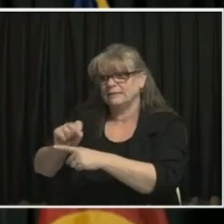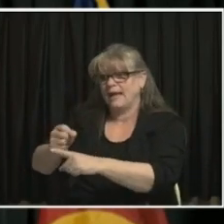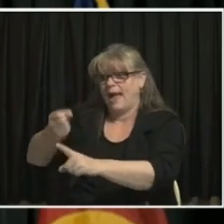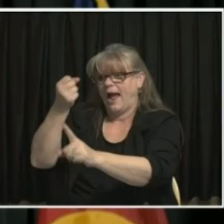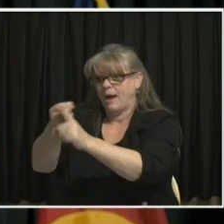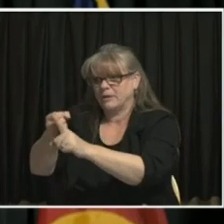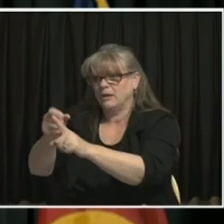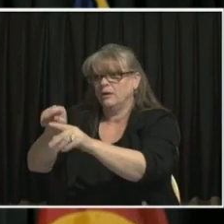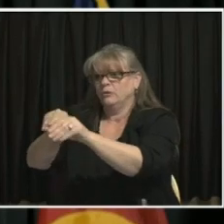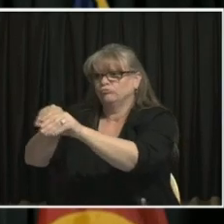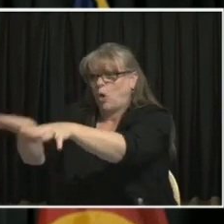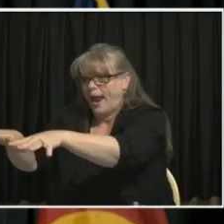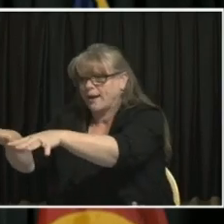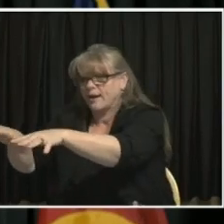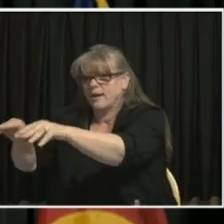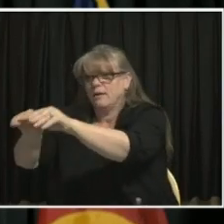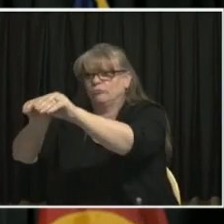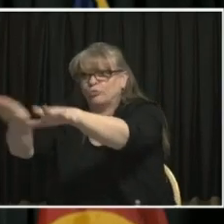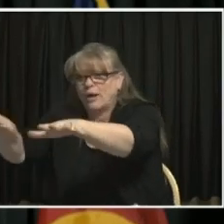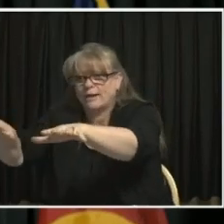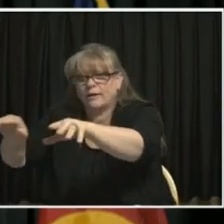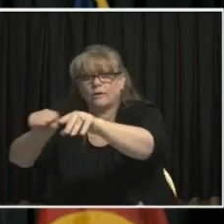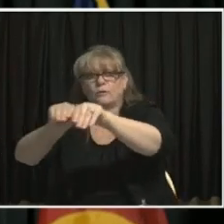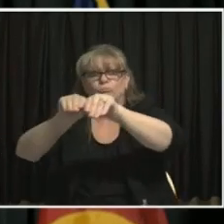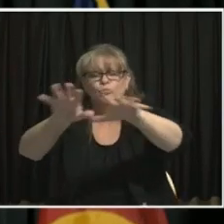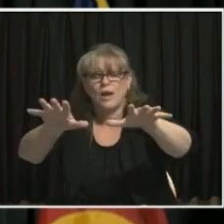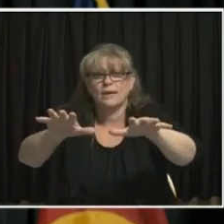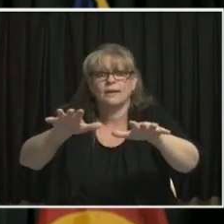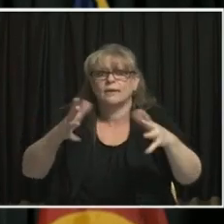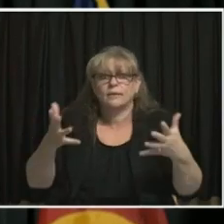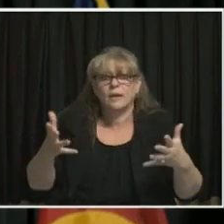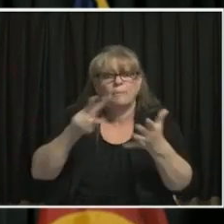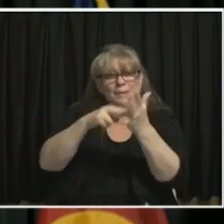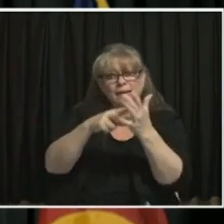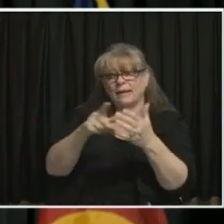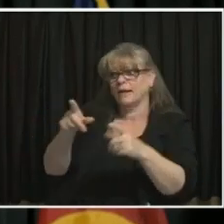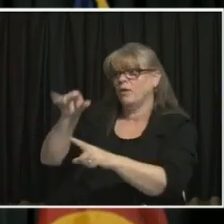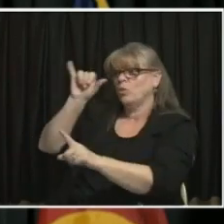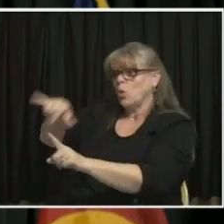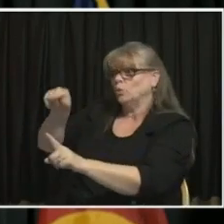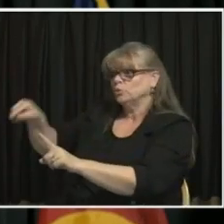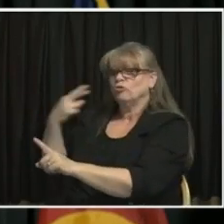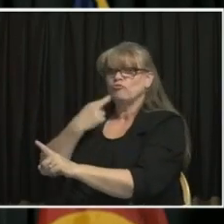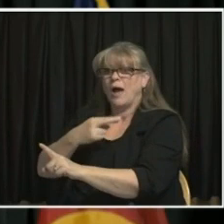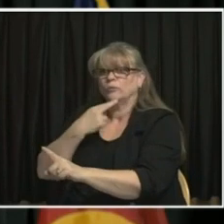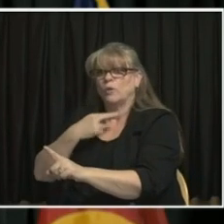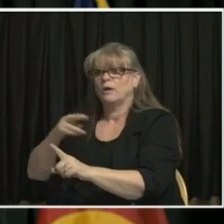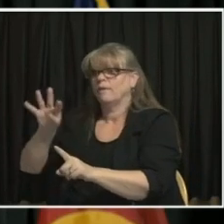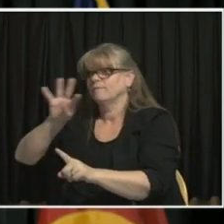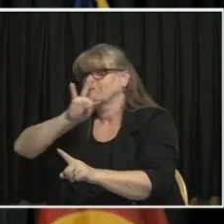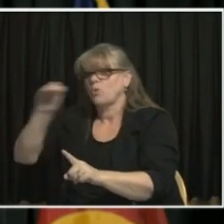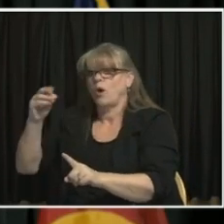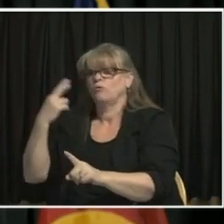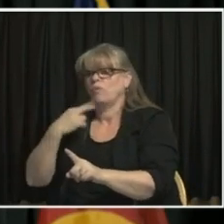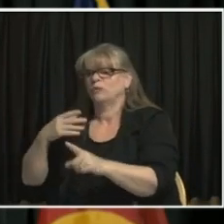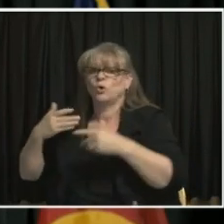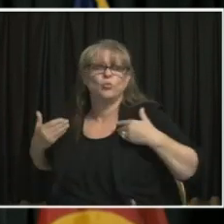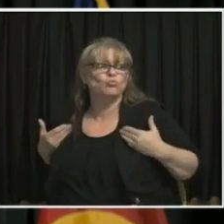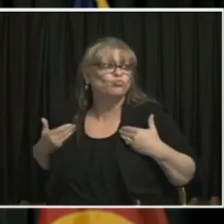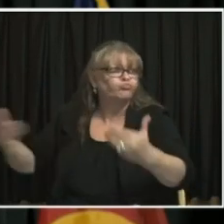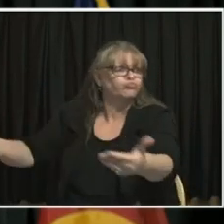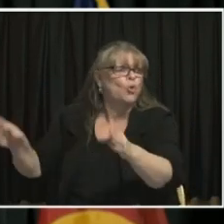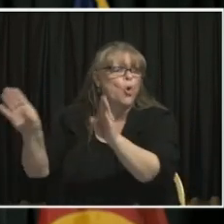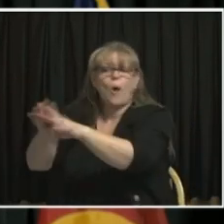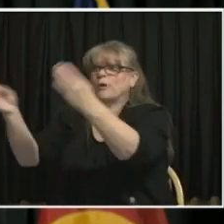there were not just one restaurant that did that, but 40 or 50 restaurants that illegally operated in Colorado, well,